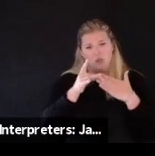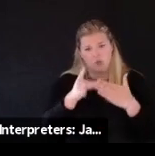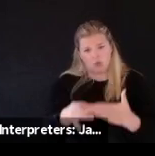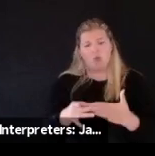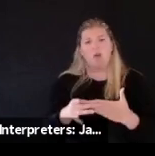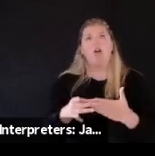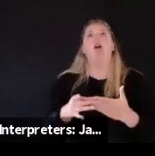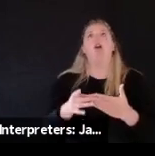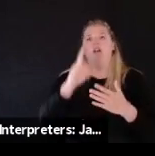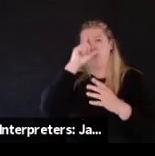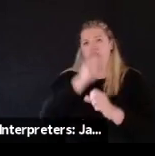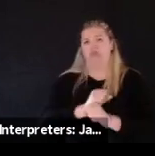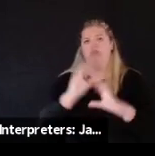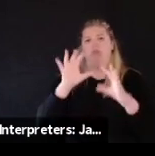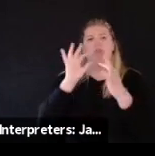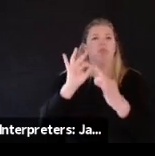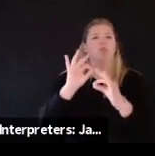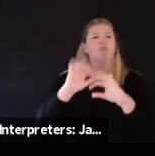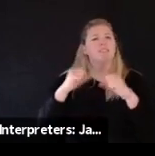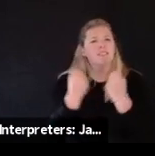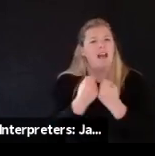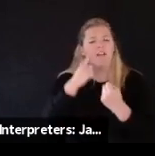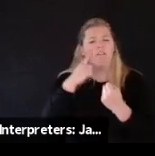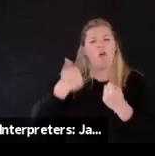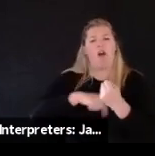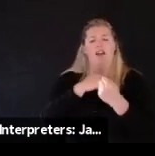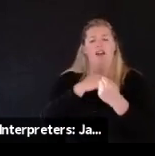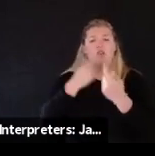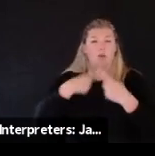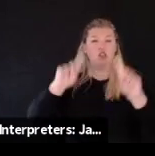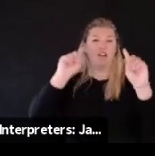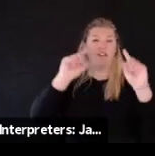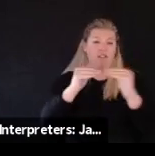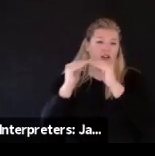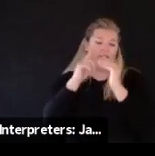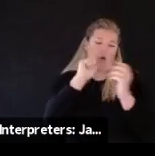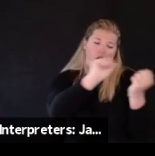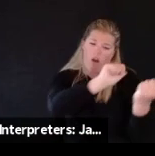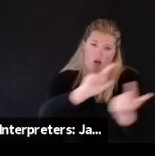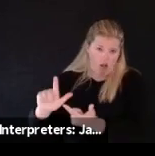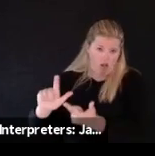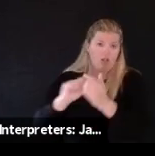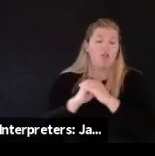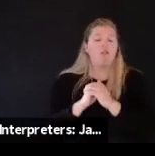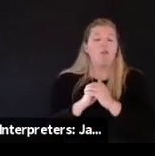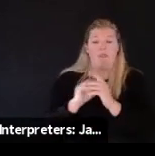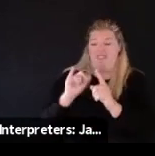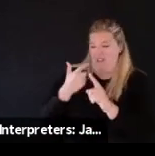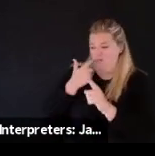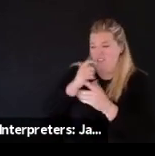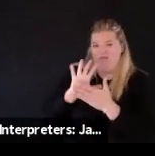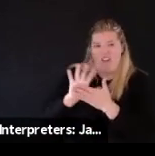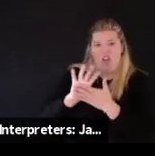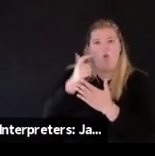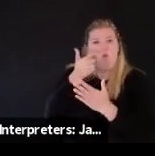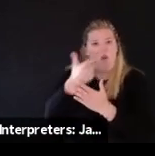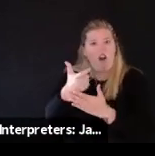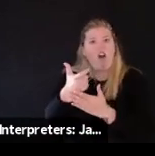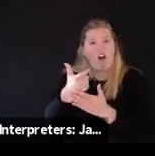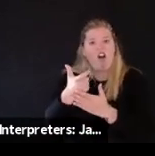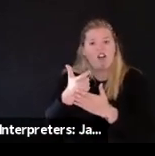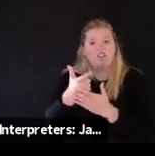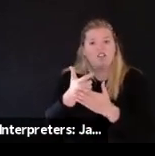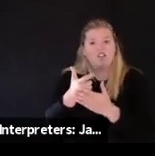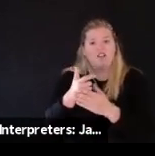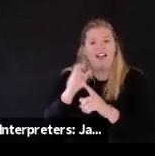we do achieve the freedom we're seeking for all. And so that video was just a moment of